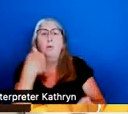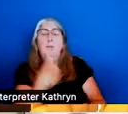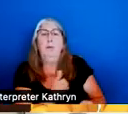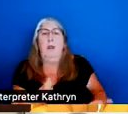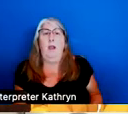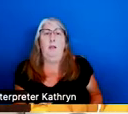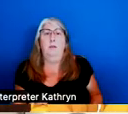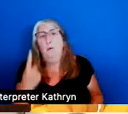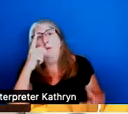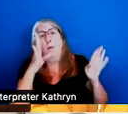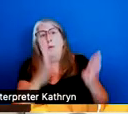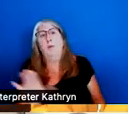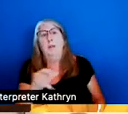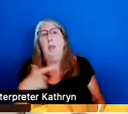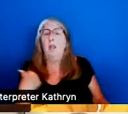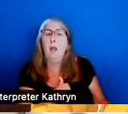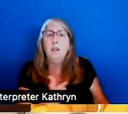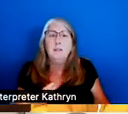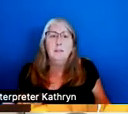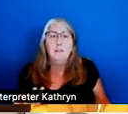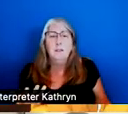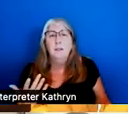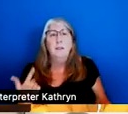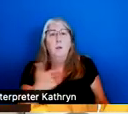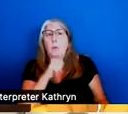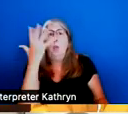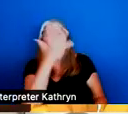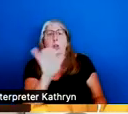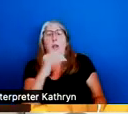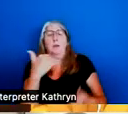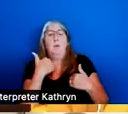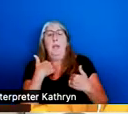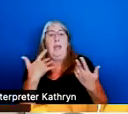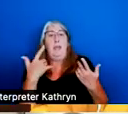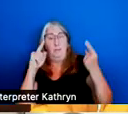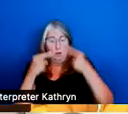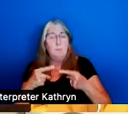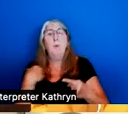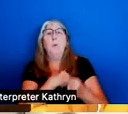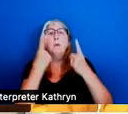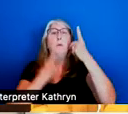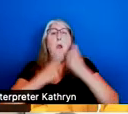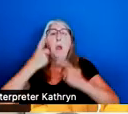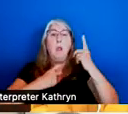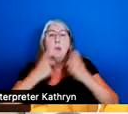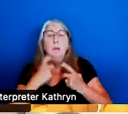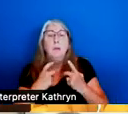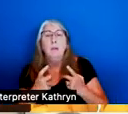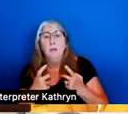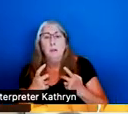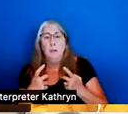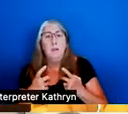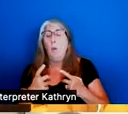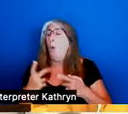a person like us that we don't look like we have scars, but we're crying and the bruise is probably in the head. He hit you in the